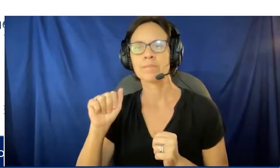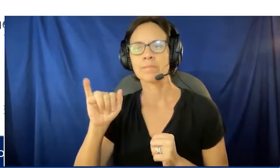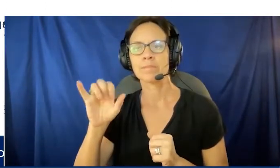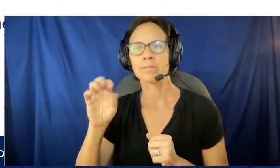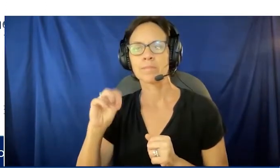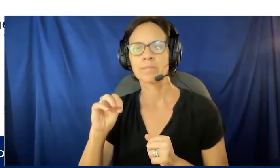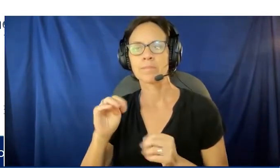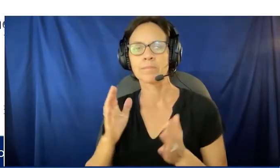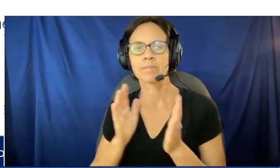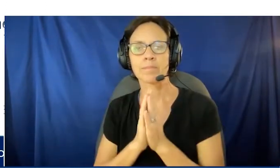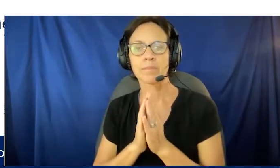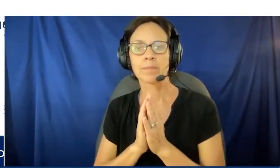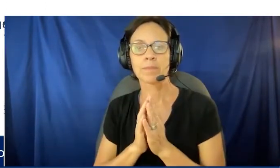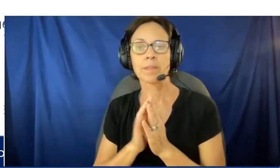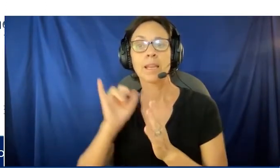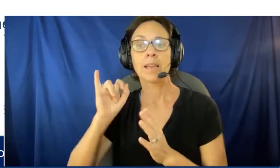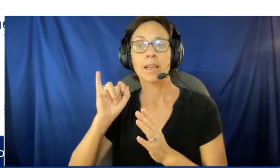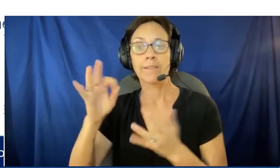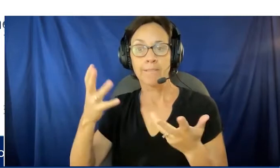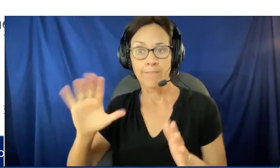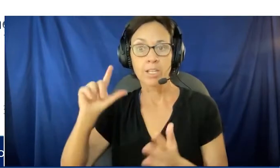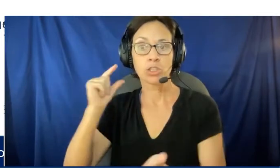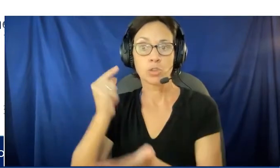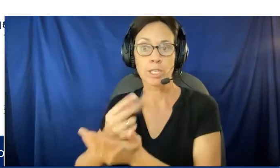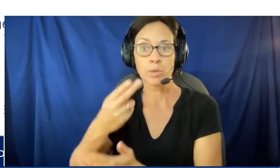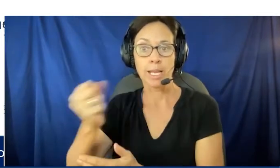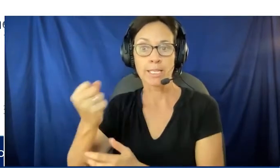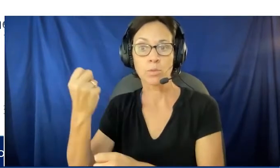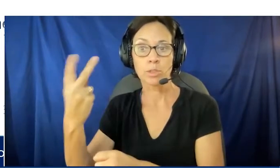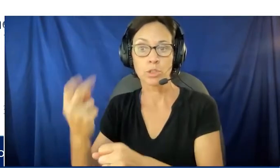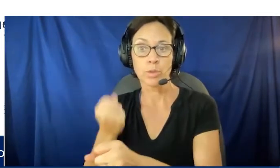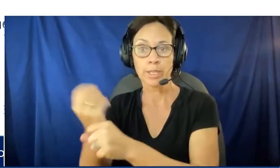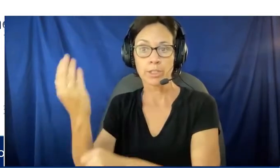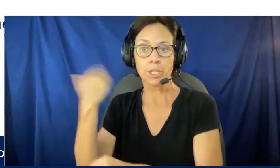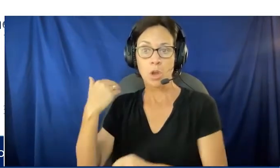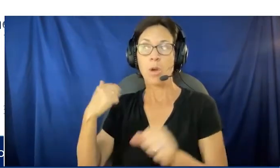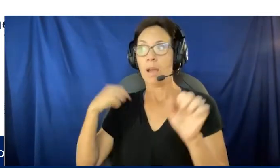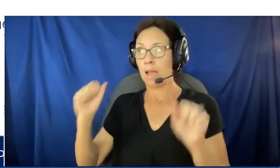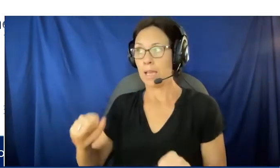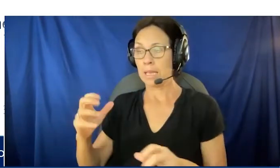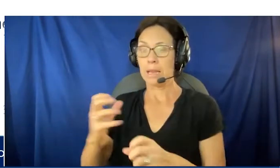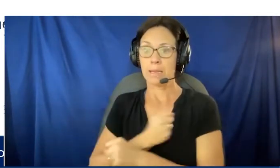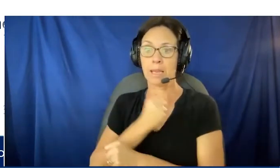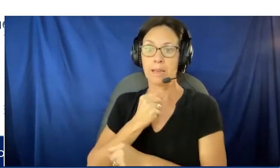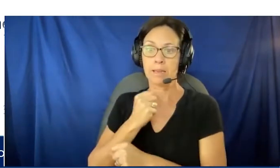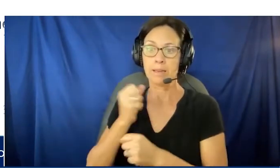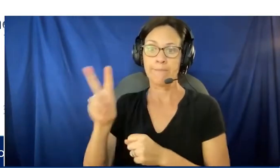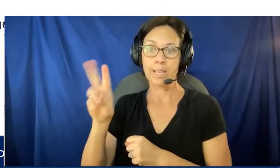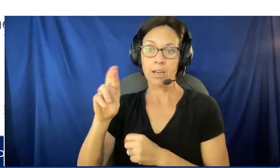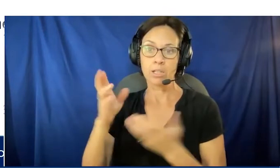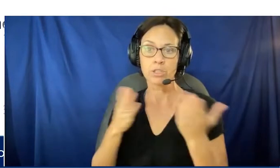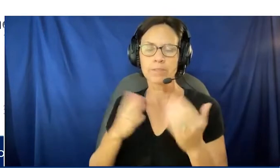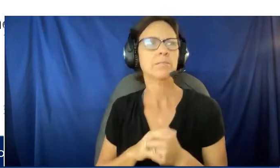I graduated from high school 2 years ago? Definitely. If you are eligible, just because